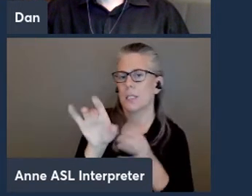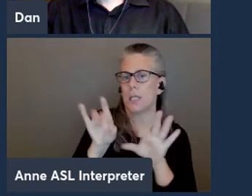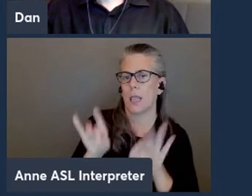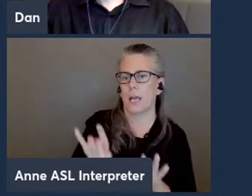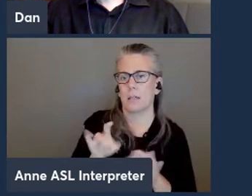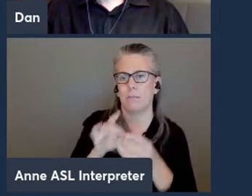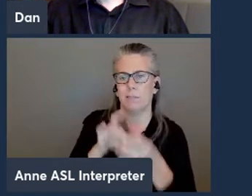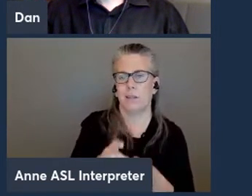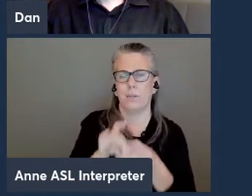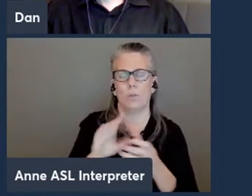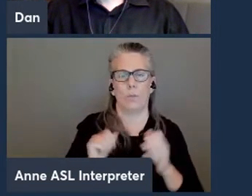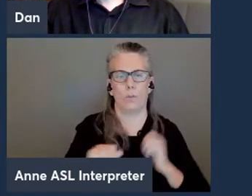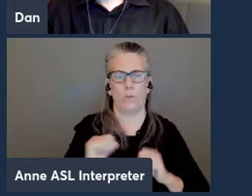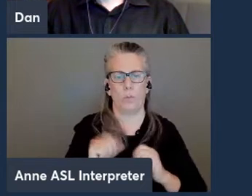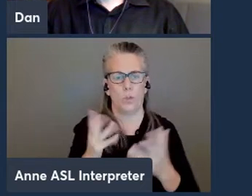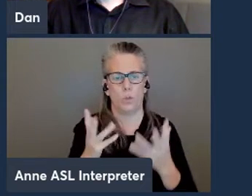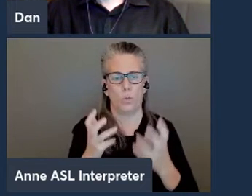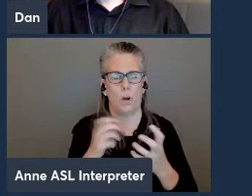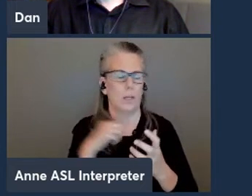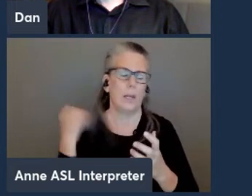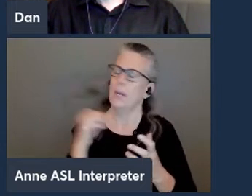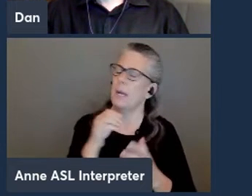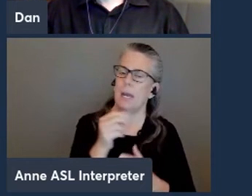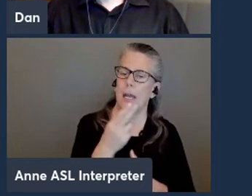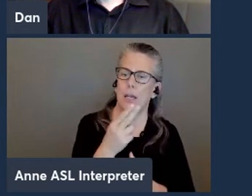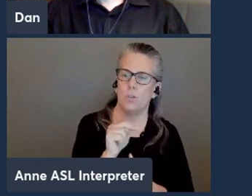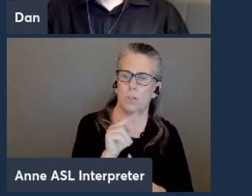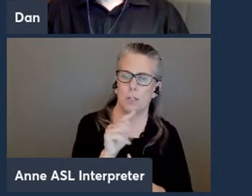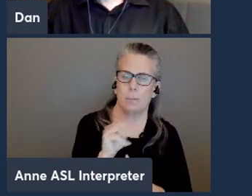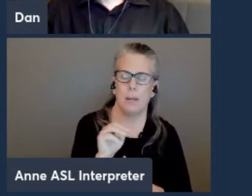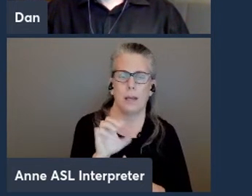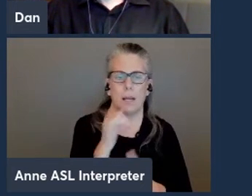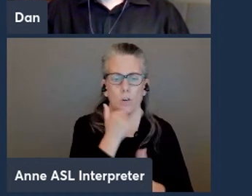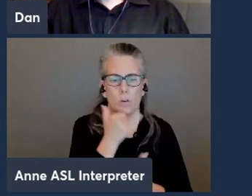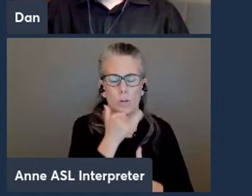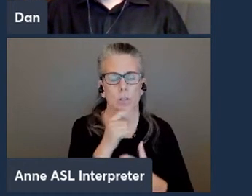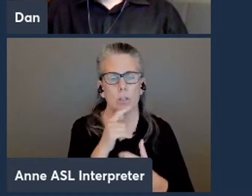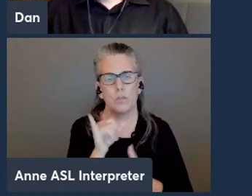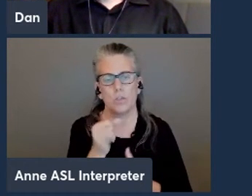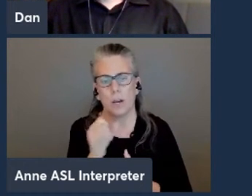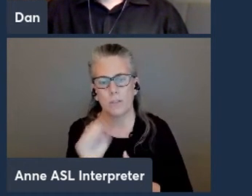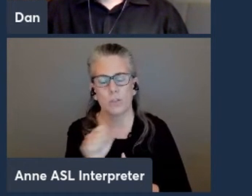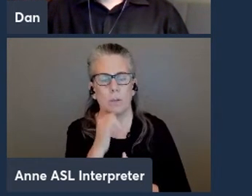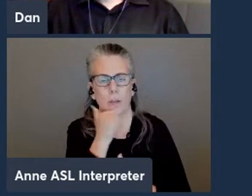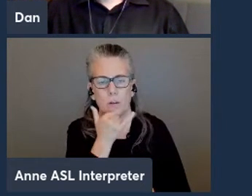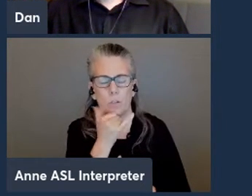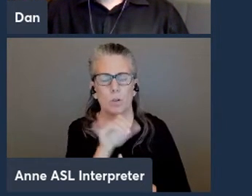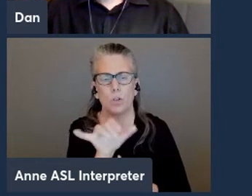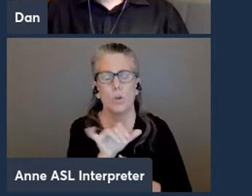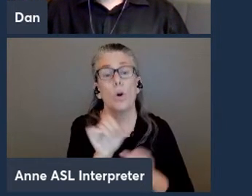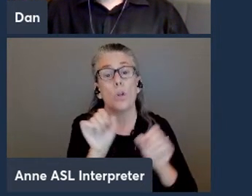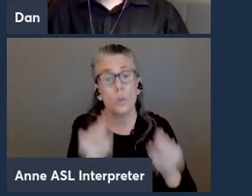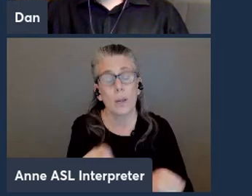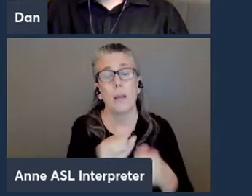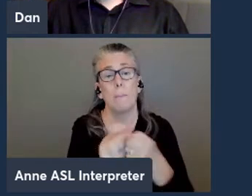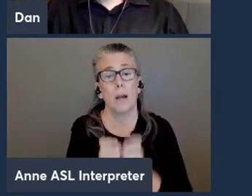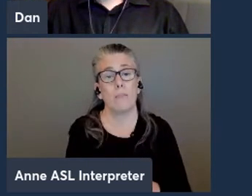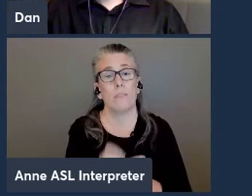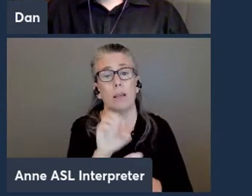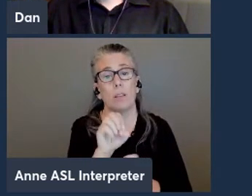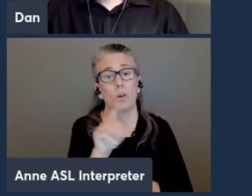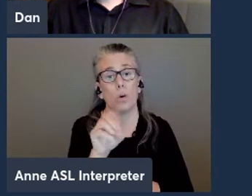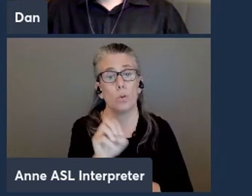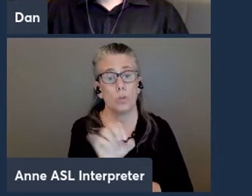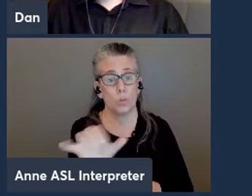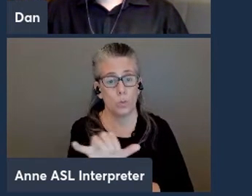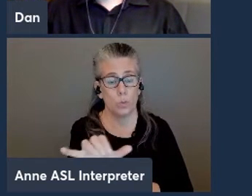one, HTTP errors, JavaScript errors, right? And then in addition, you can also modify the code snippet. There's a little bit more configuration which we have